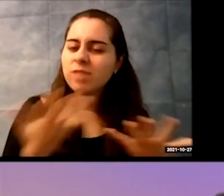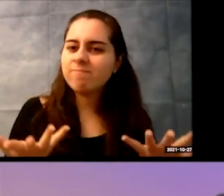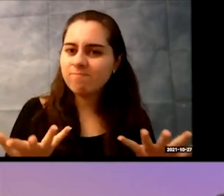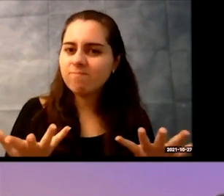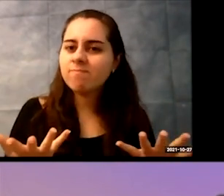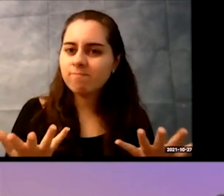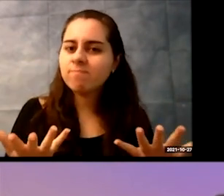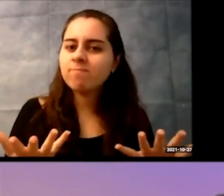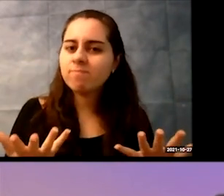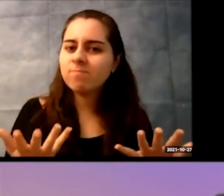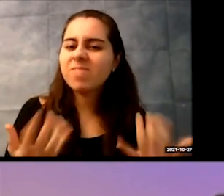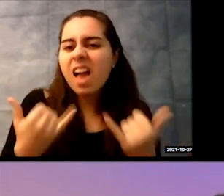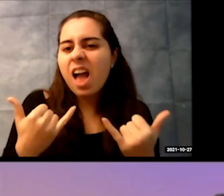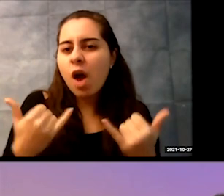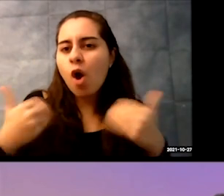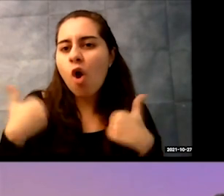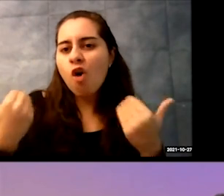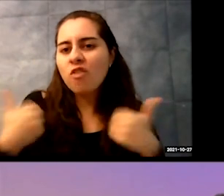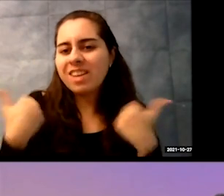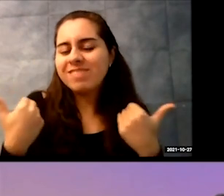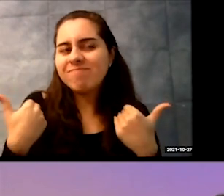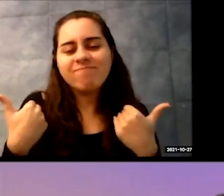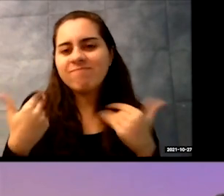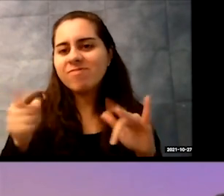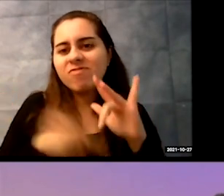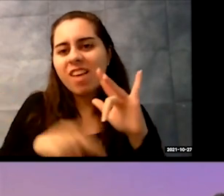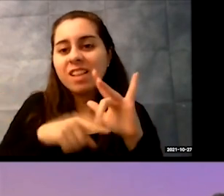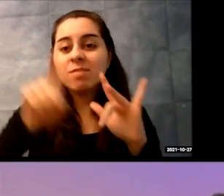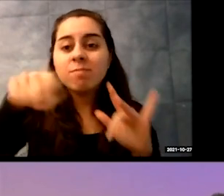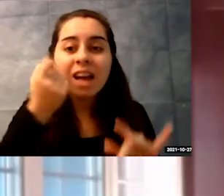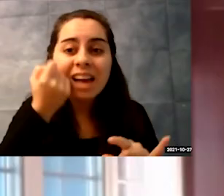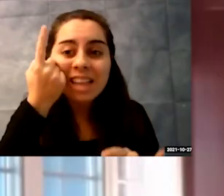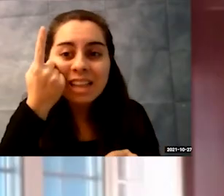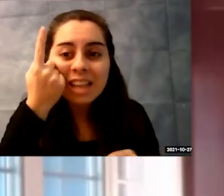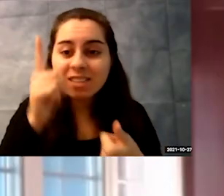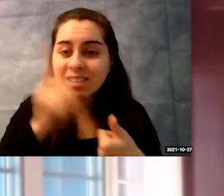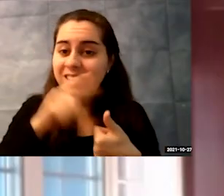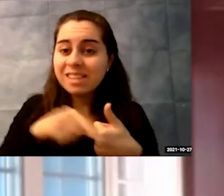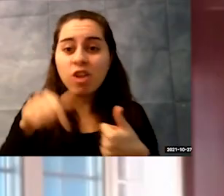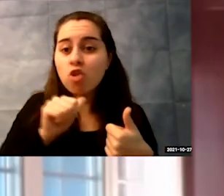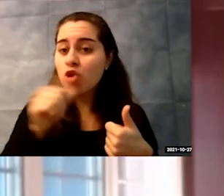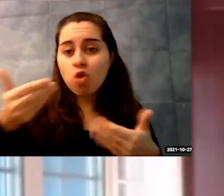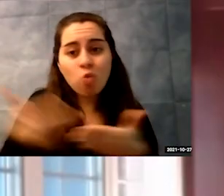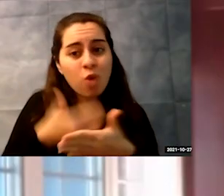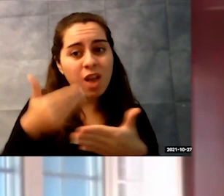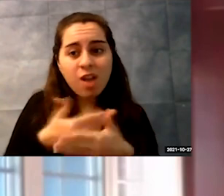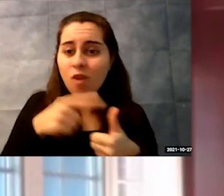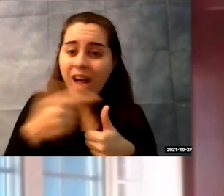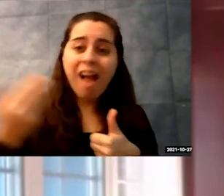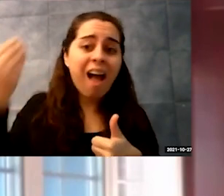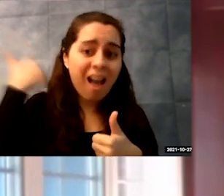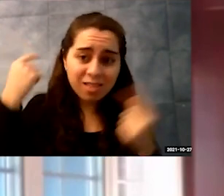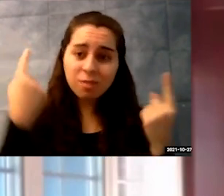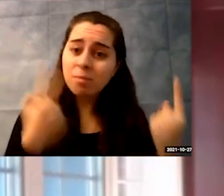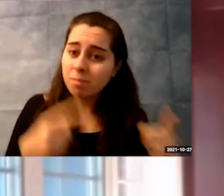the current generation has to understand that, one, this is not new. This is not the first time America has